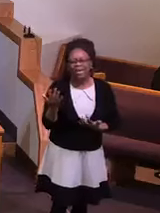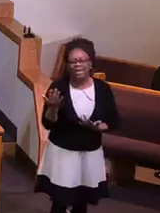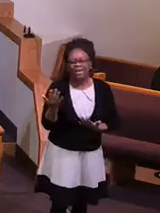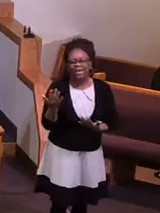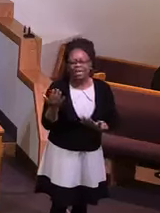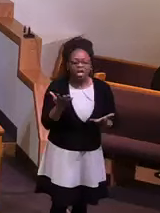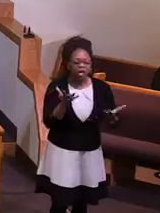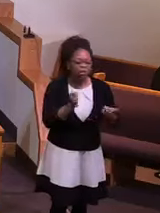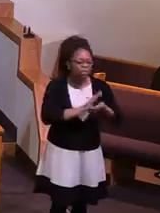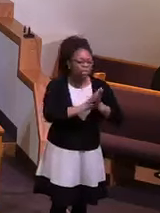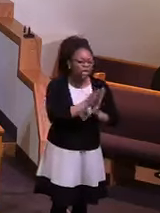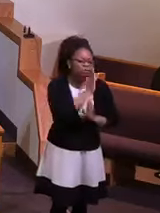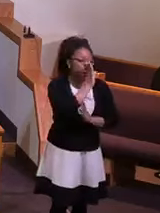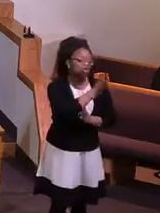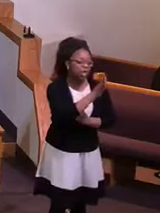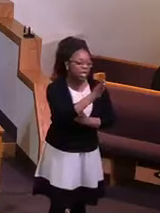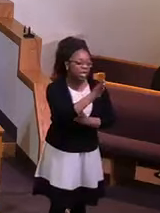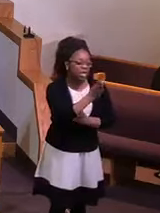Then they'll come.